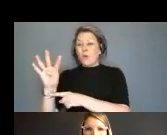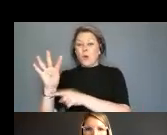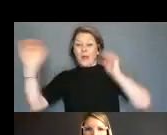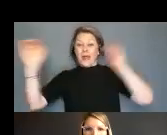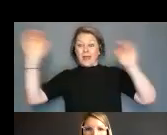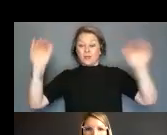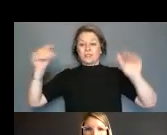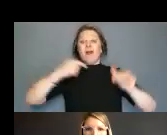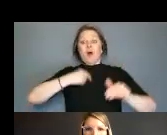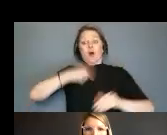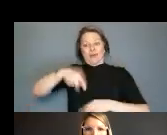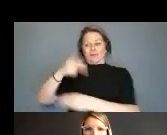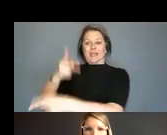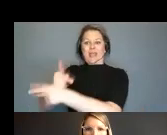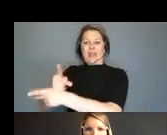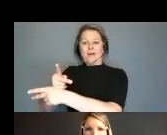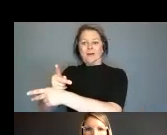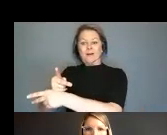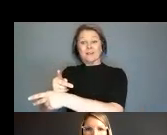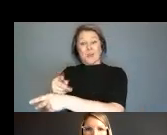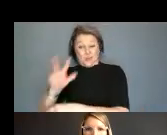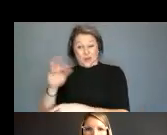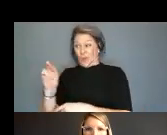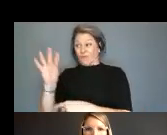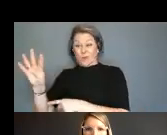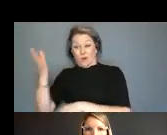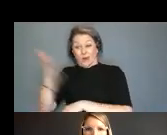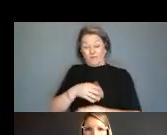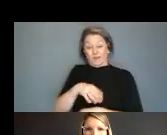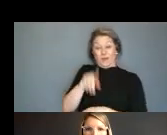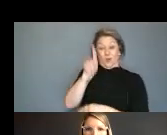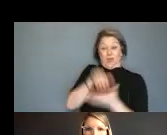come under my care and custody. So I think that's a good thing.